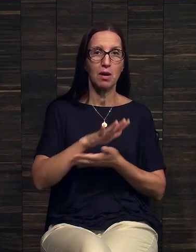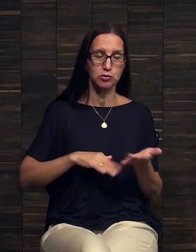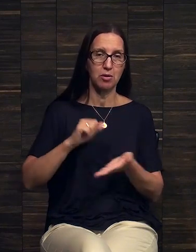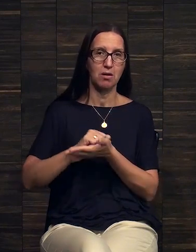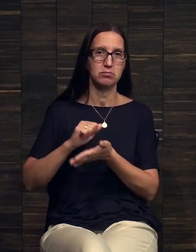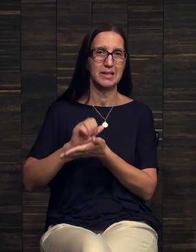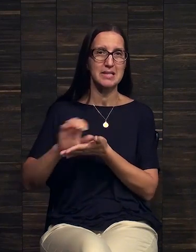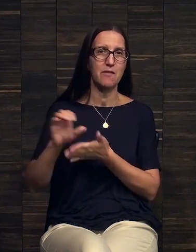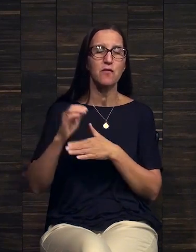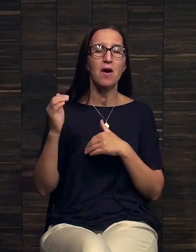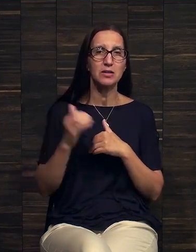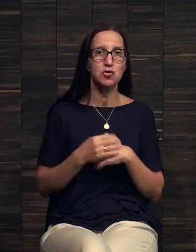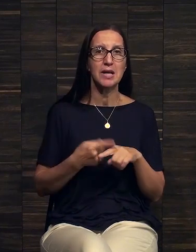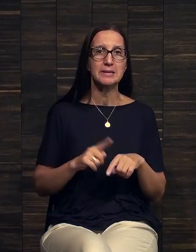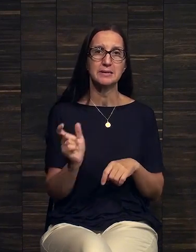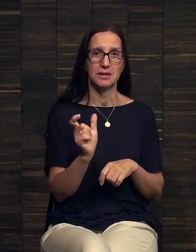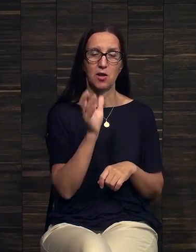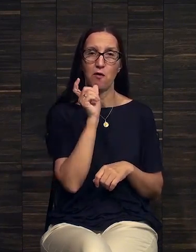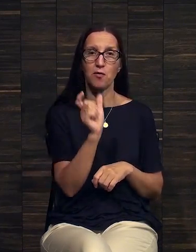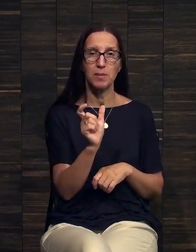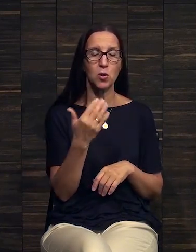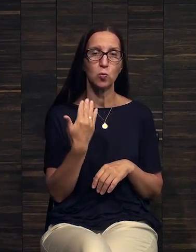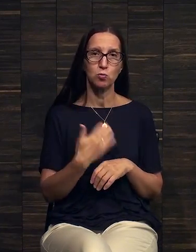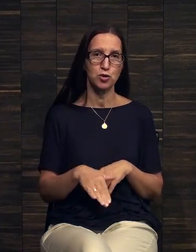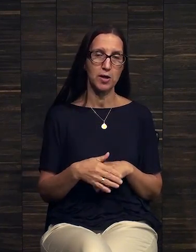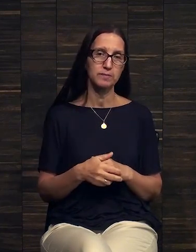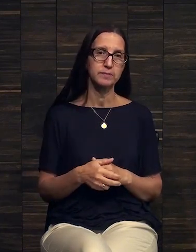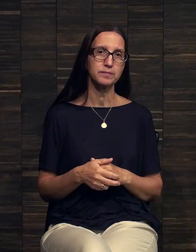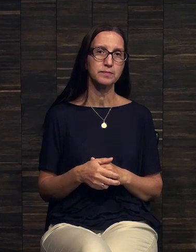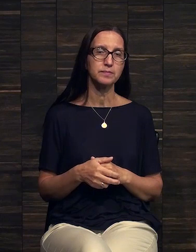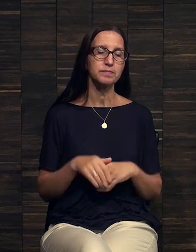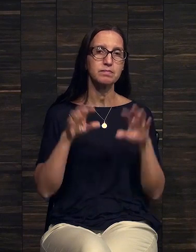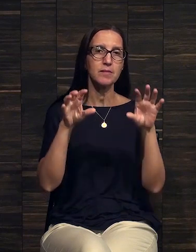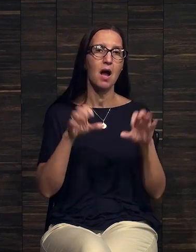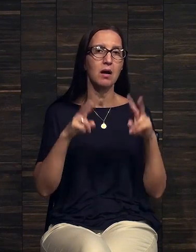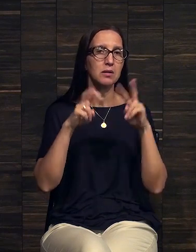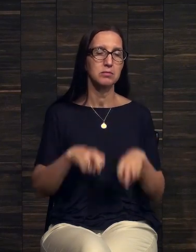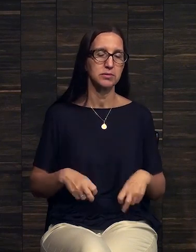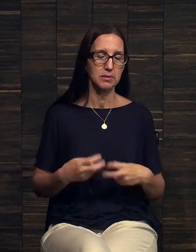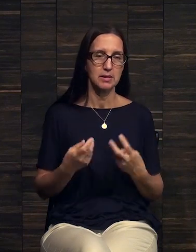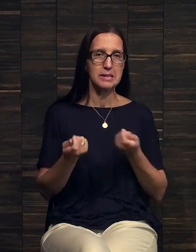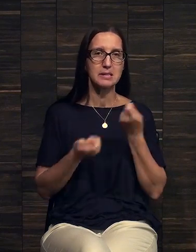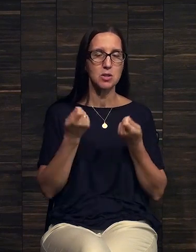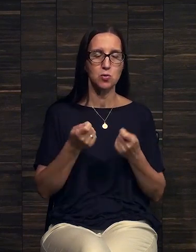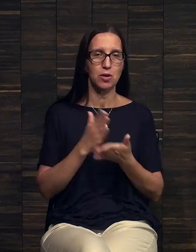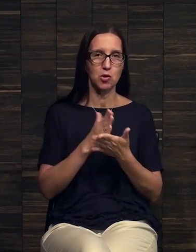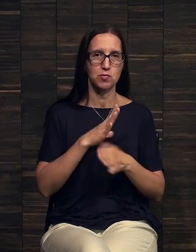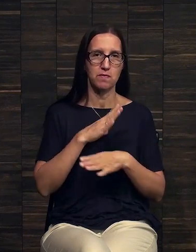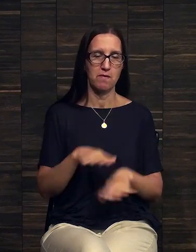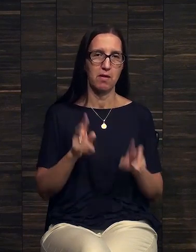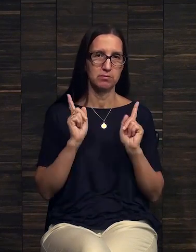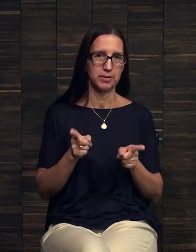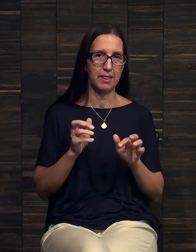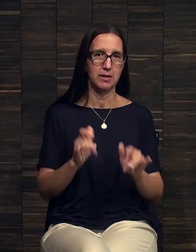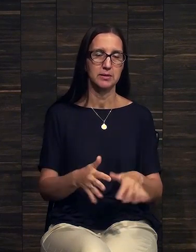And from then, even though some of the comics failed to undergo this self-censorship procedure,